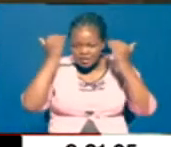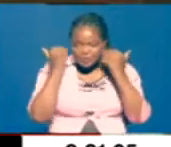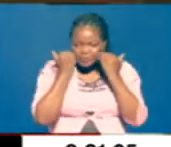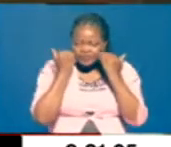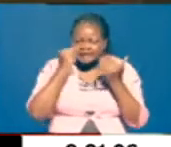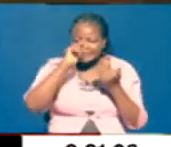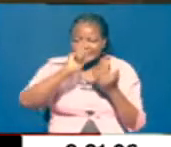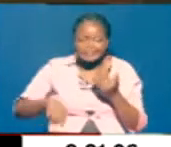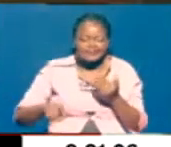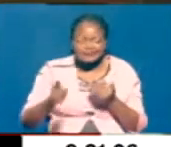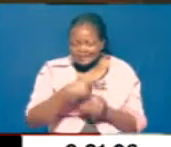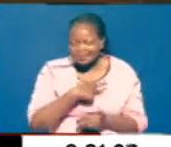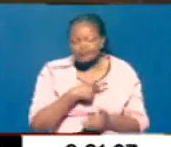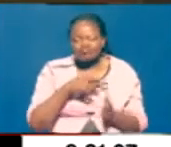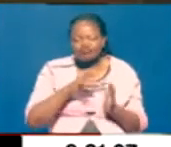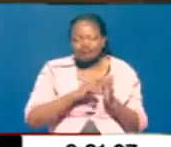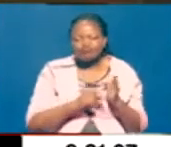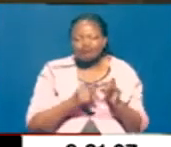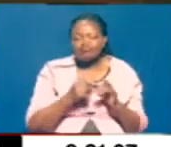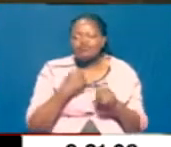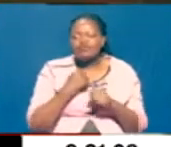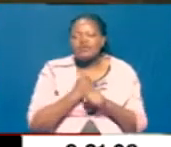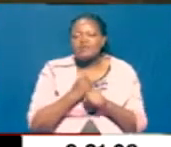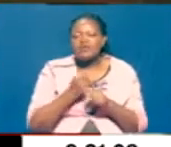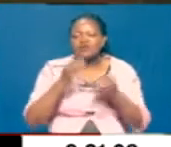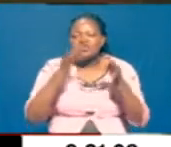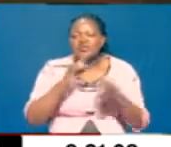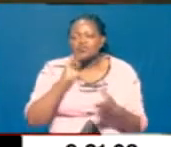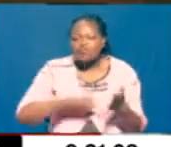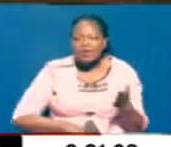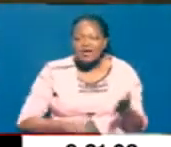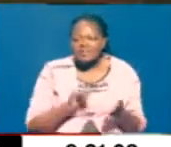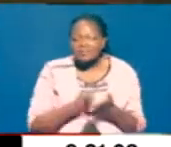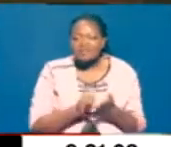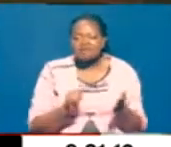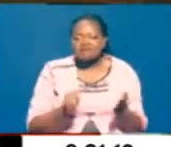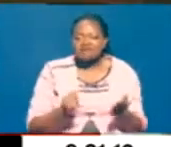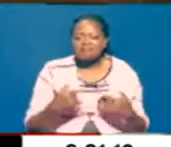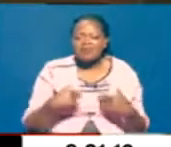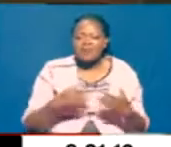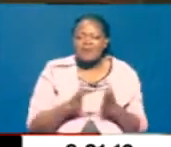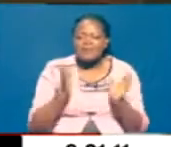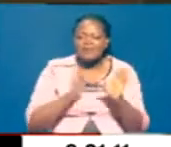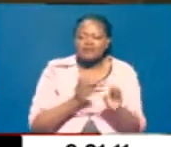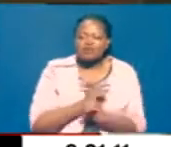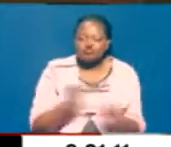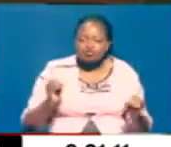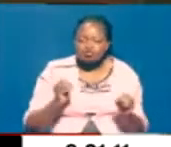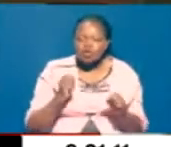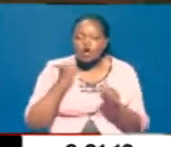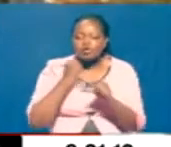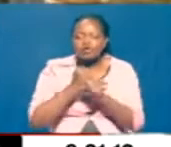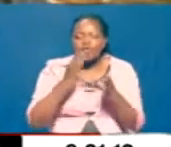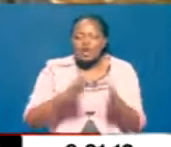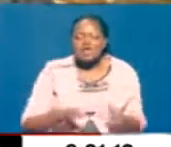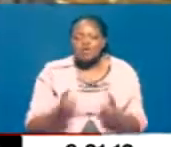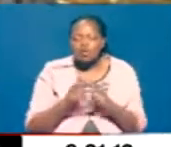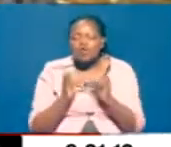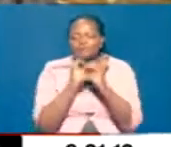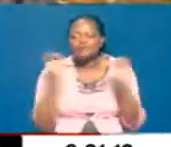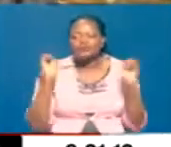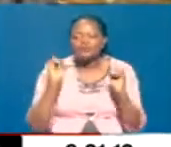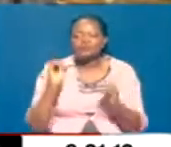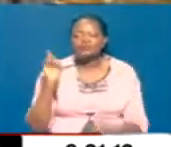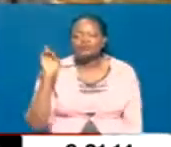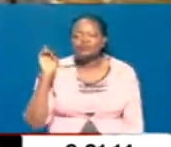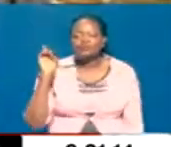regulations made by the Treasury on grounds that neither public participation nor stakeholders were consulted.